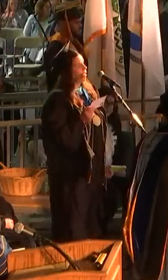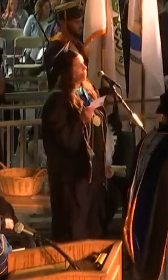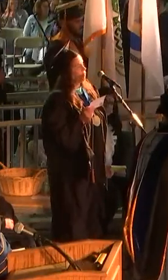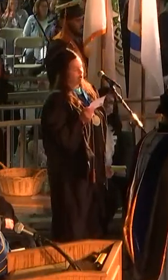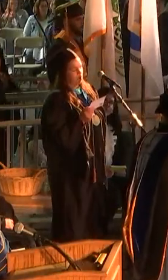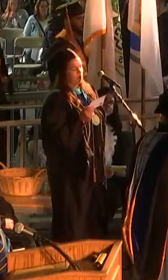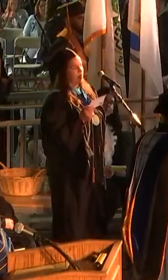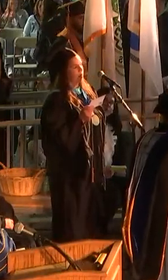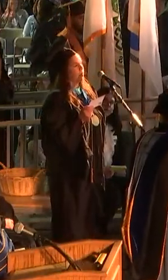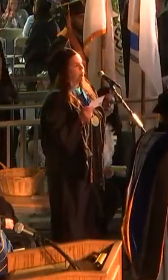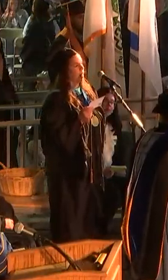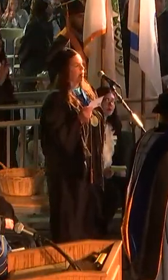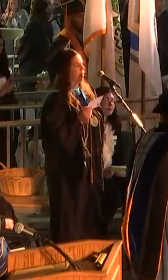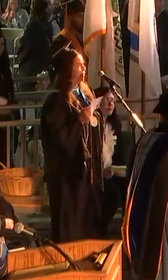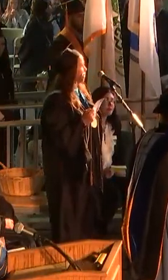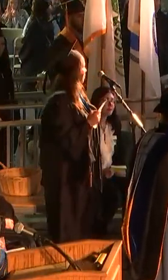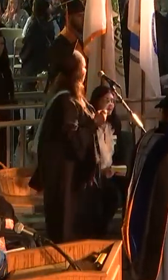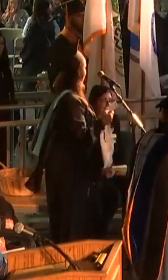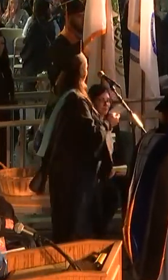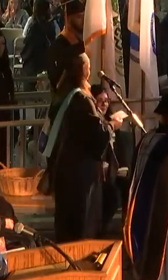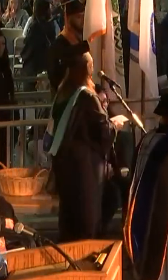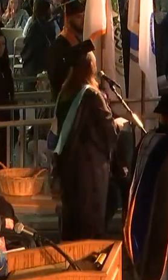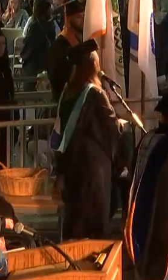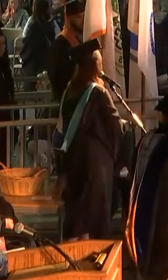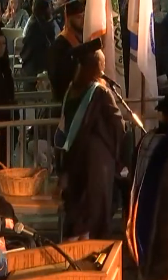Alec F. Johnstone, cum laude.